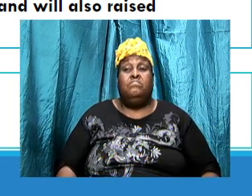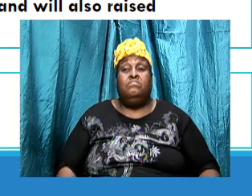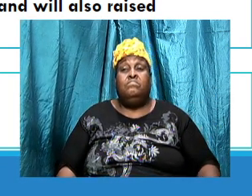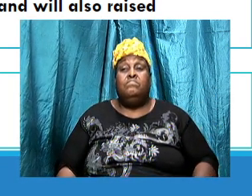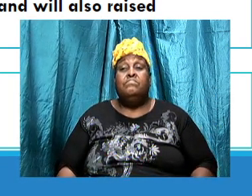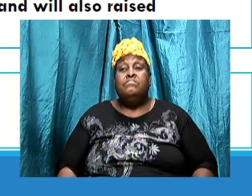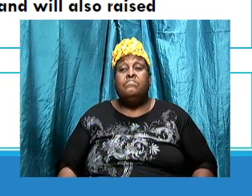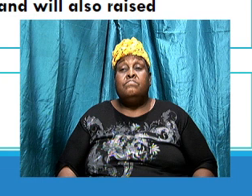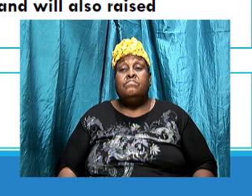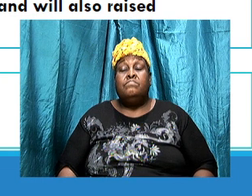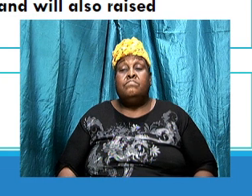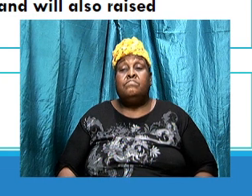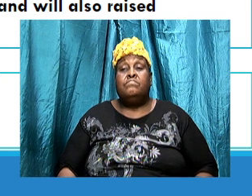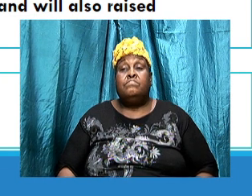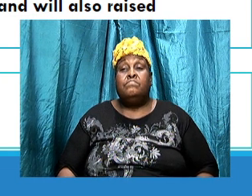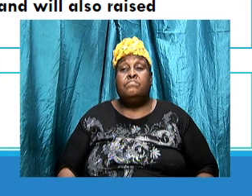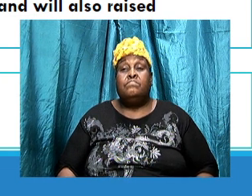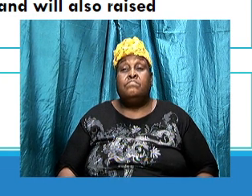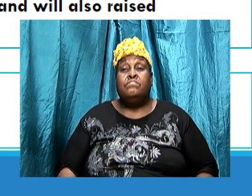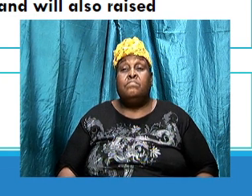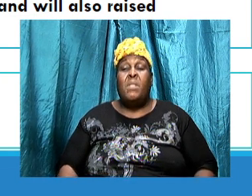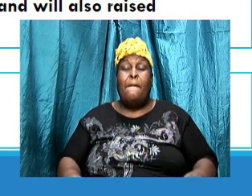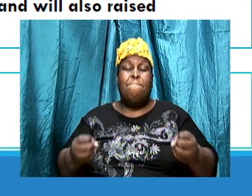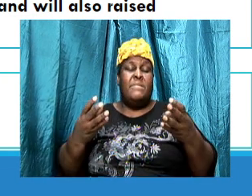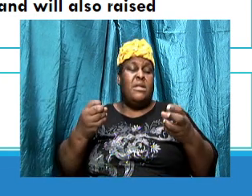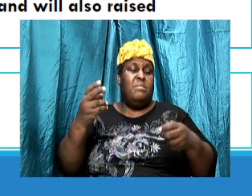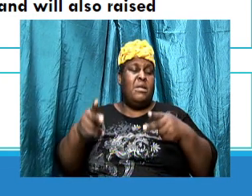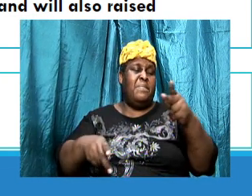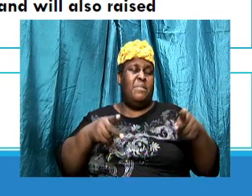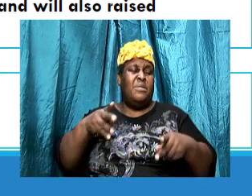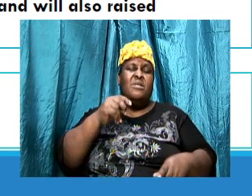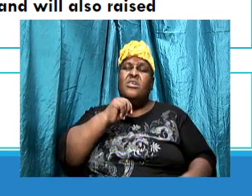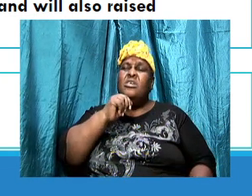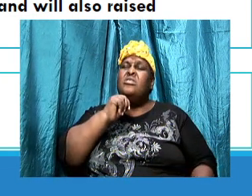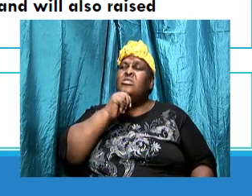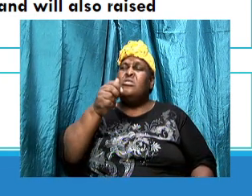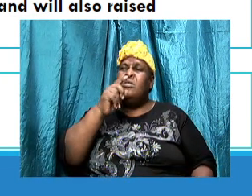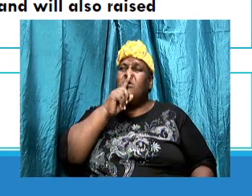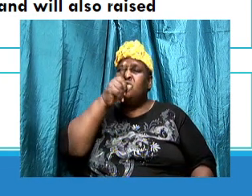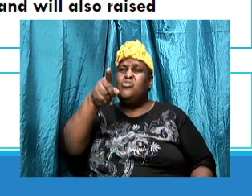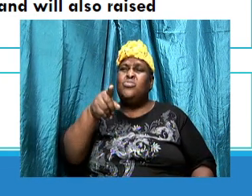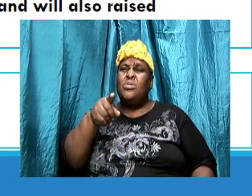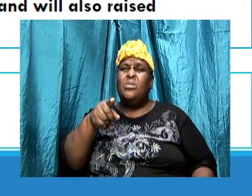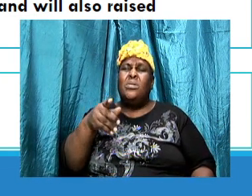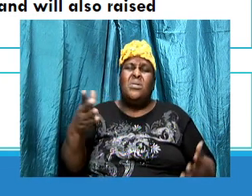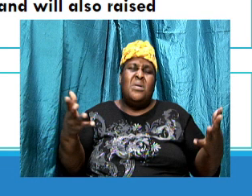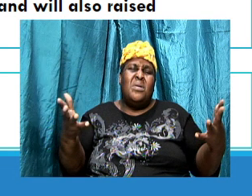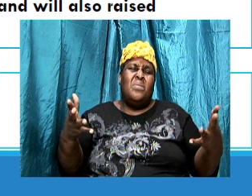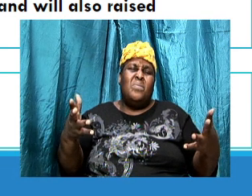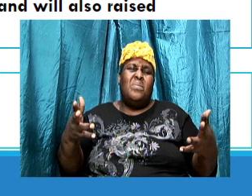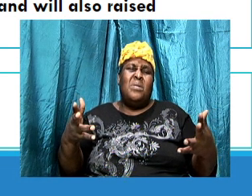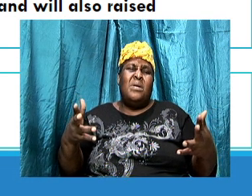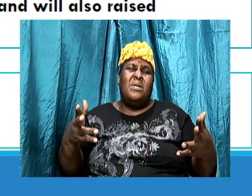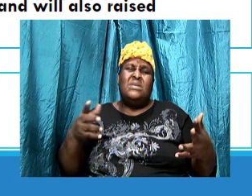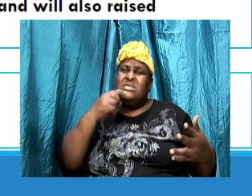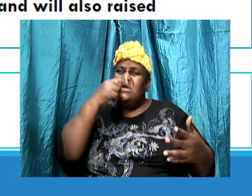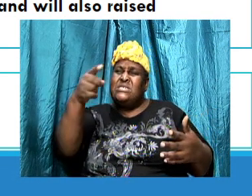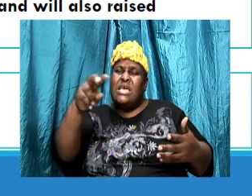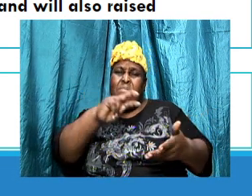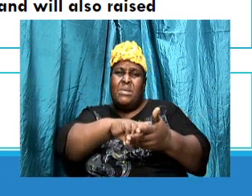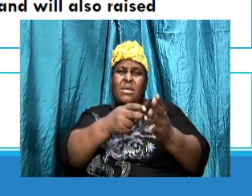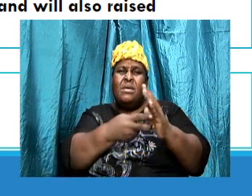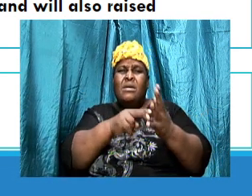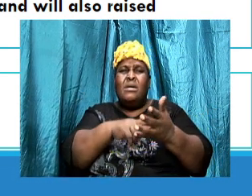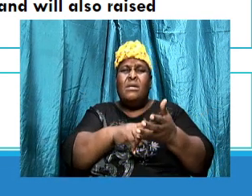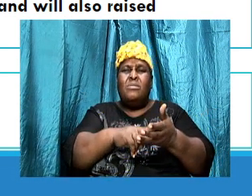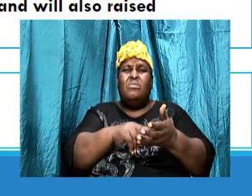shall be saved. A lot of persons are not sure exactly what these terminology mean. However, we are guided by